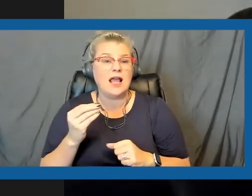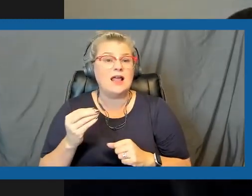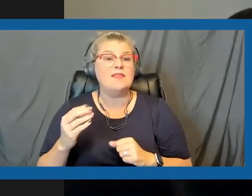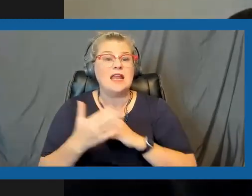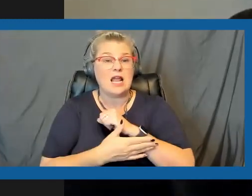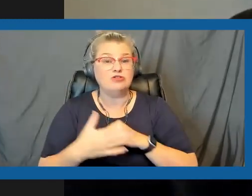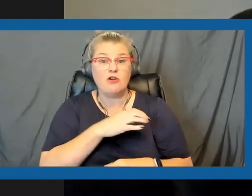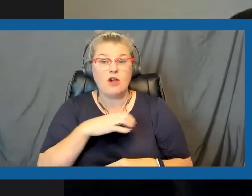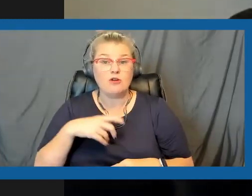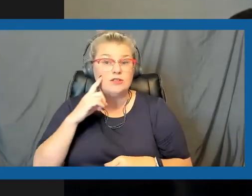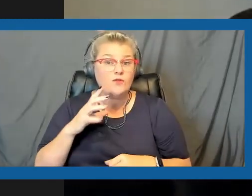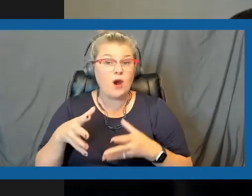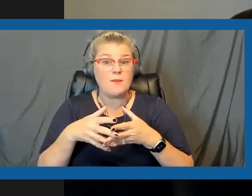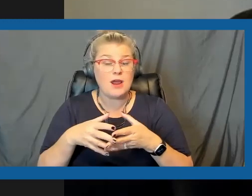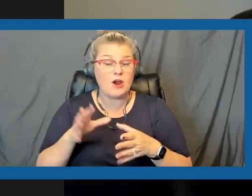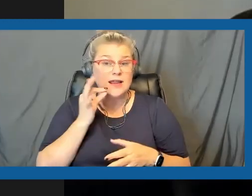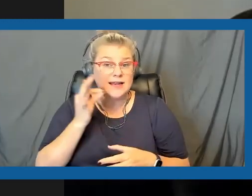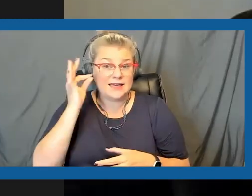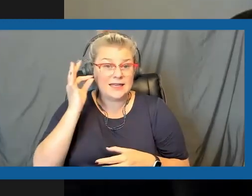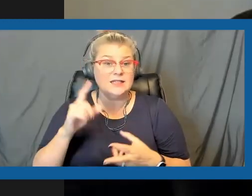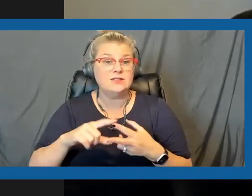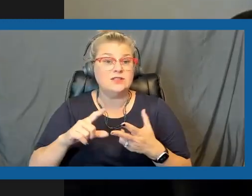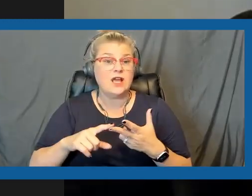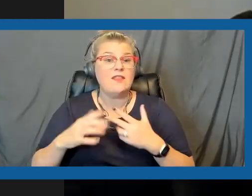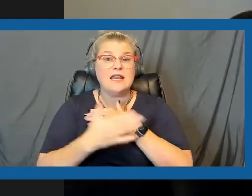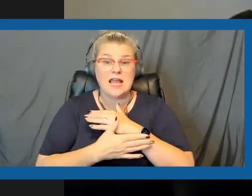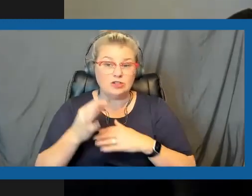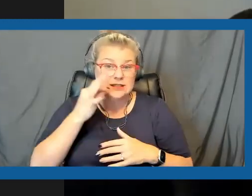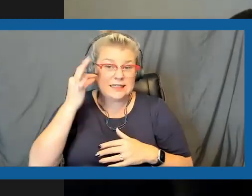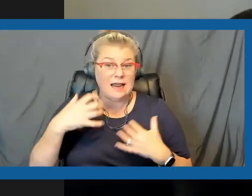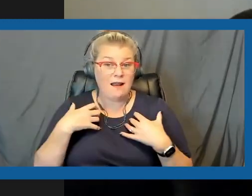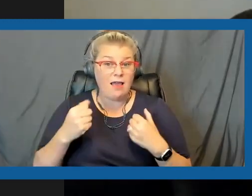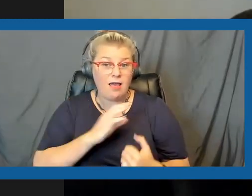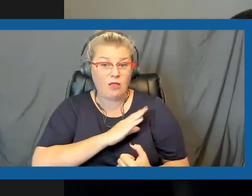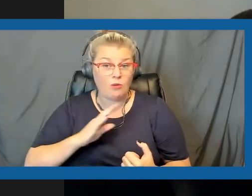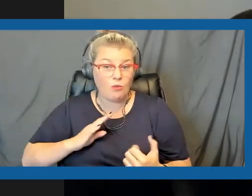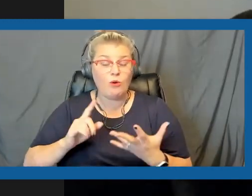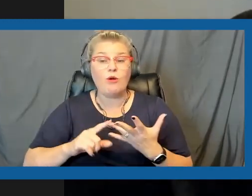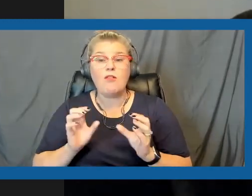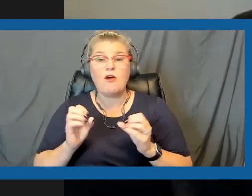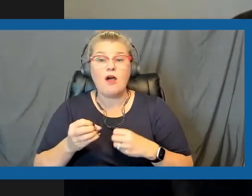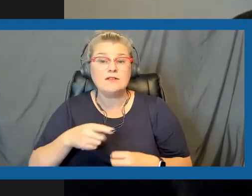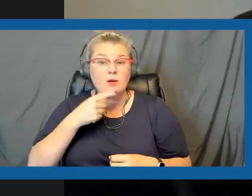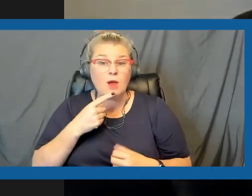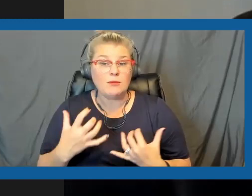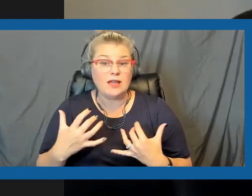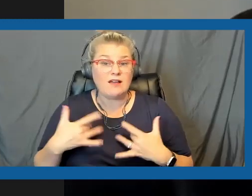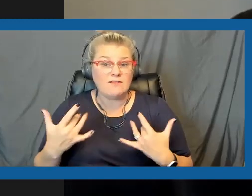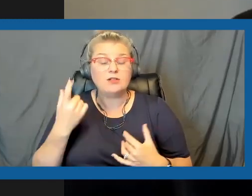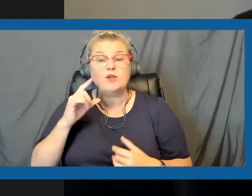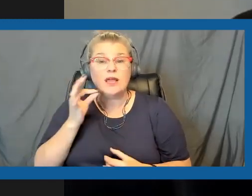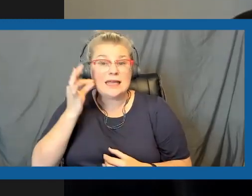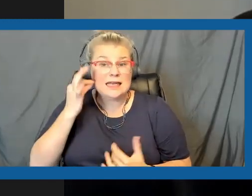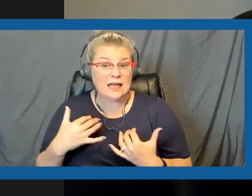Indians, the National Indian Health Board, the Office of Public Affairs for Indian Affairs,